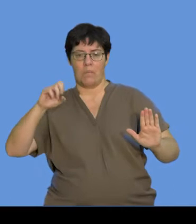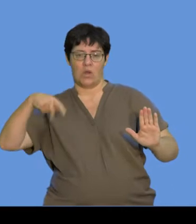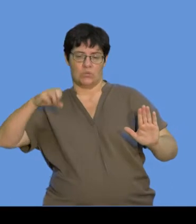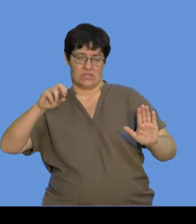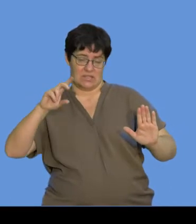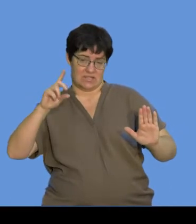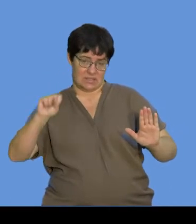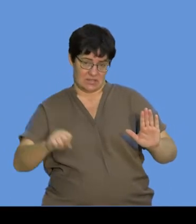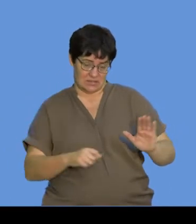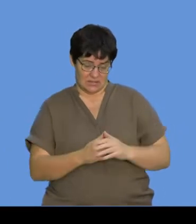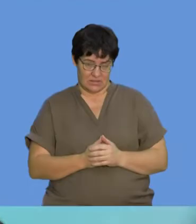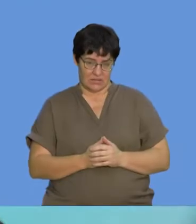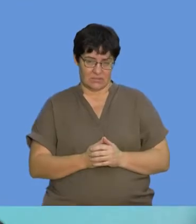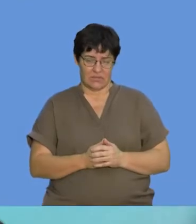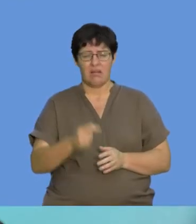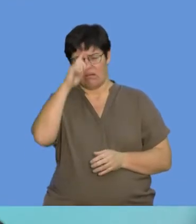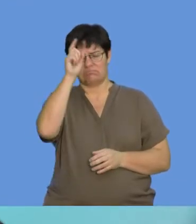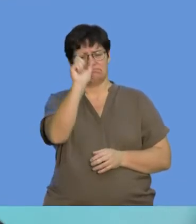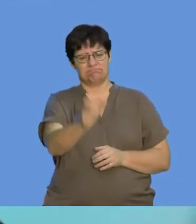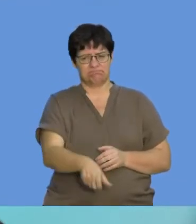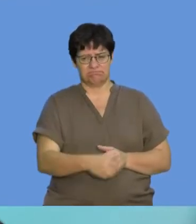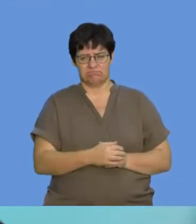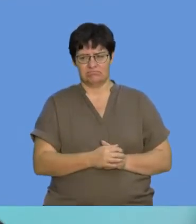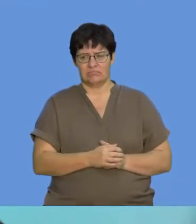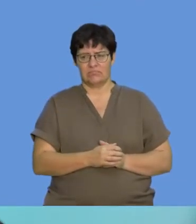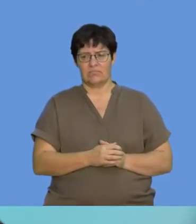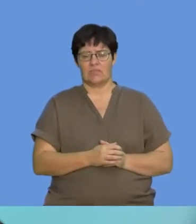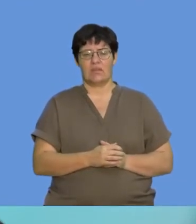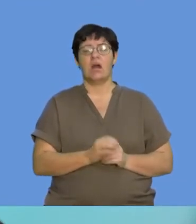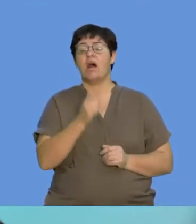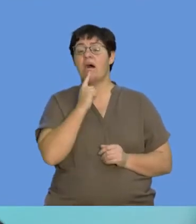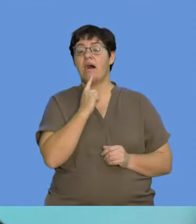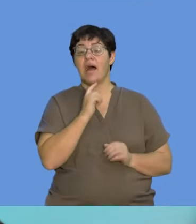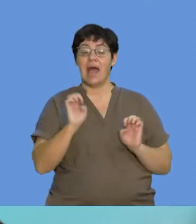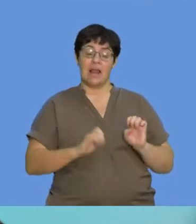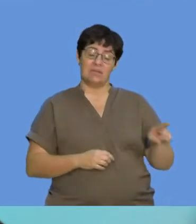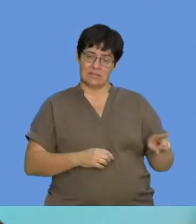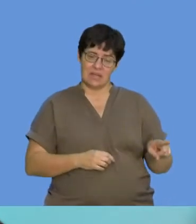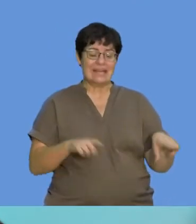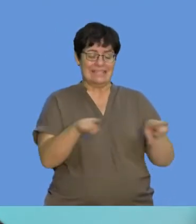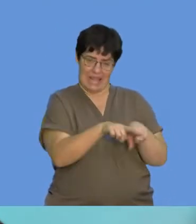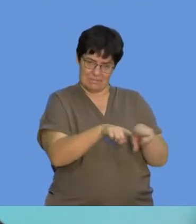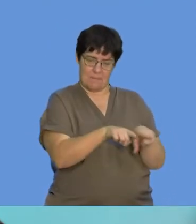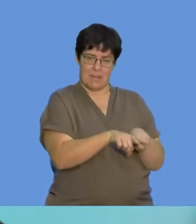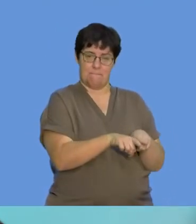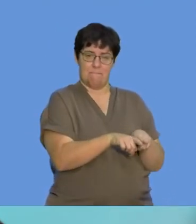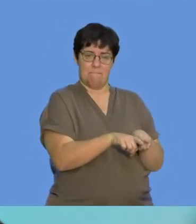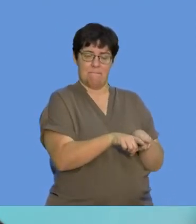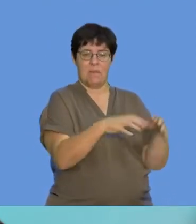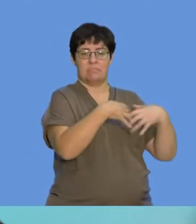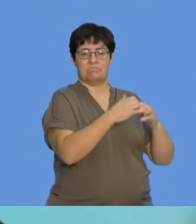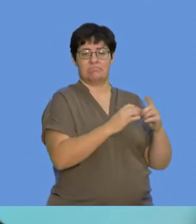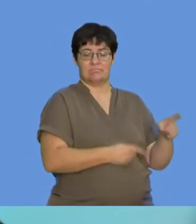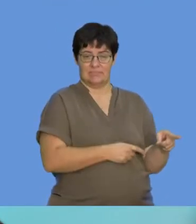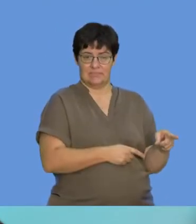Now, let's go back. In terms of terminology, we know elements are made up of atoms of the same kind, okay? So what